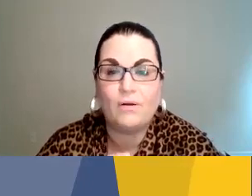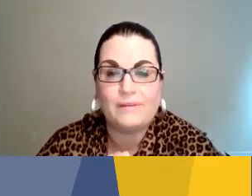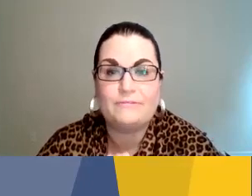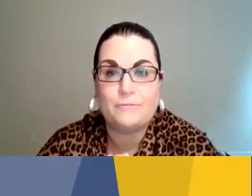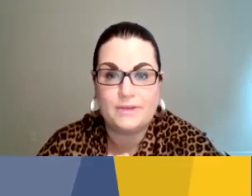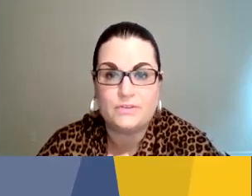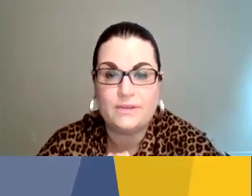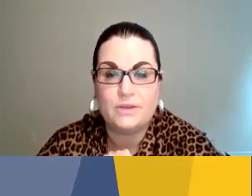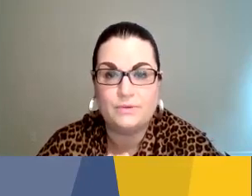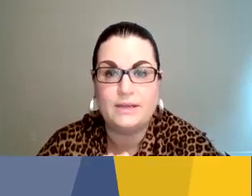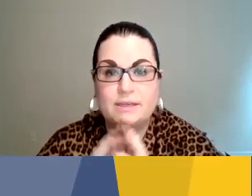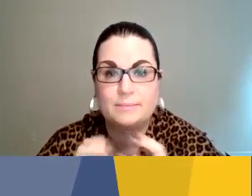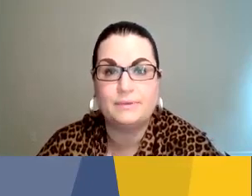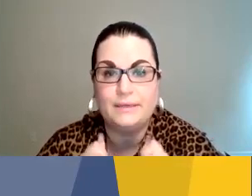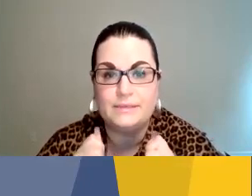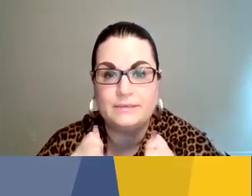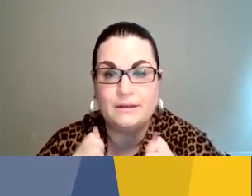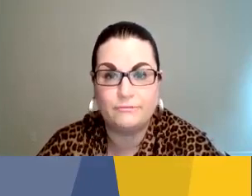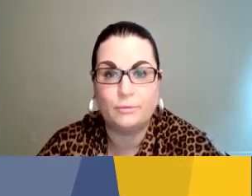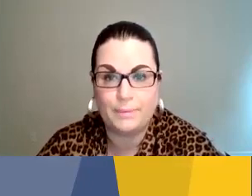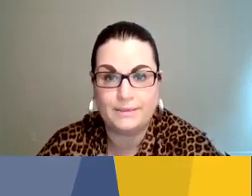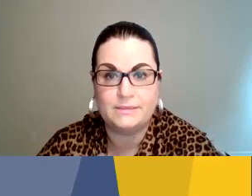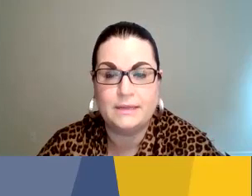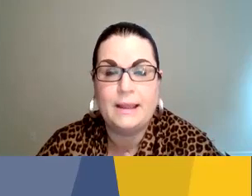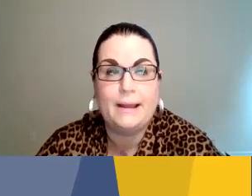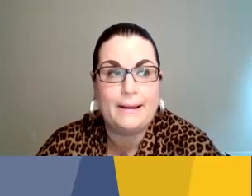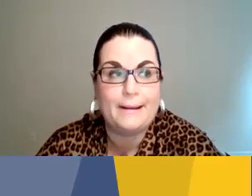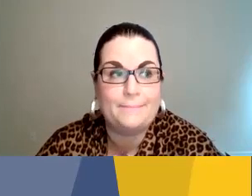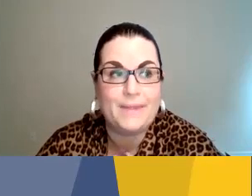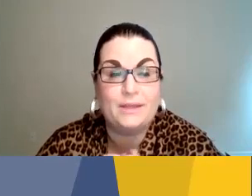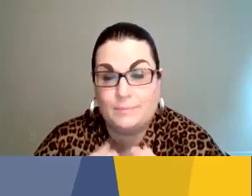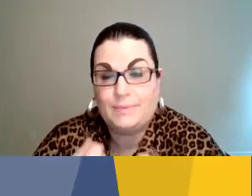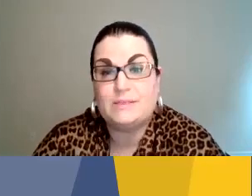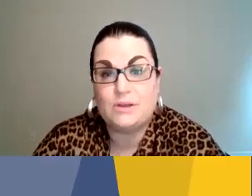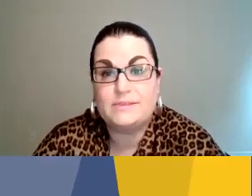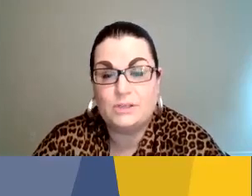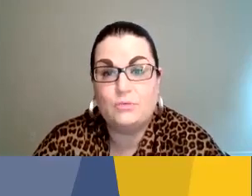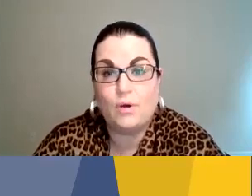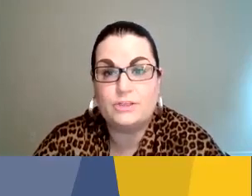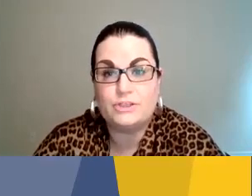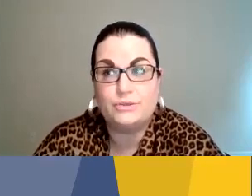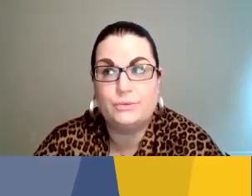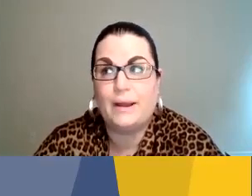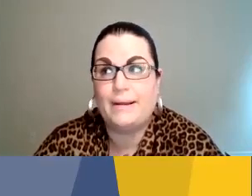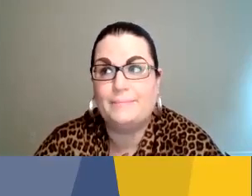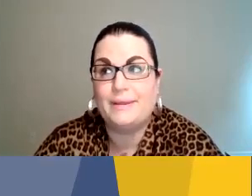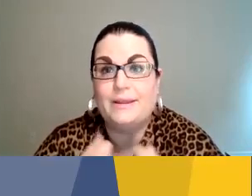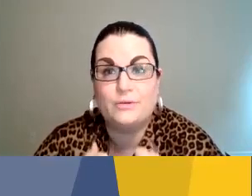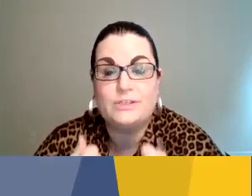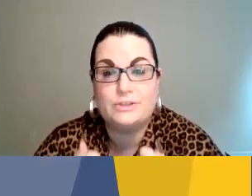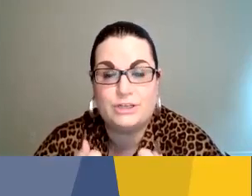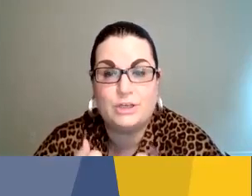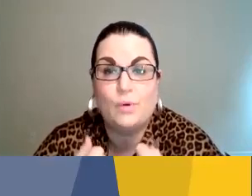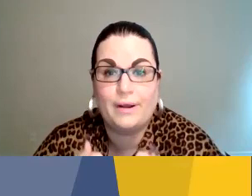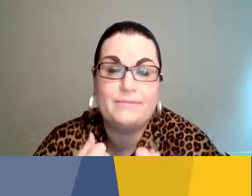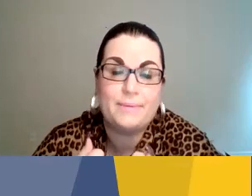have all the information that you need to complete a full bid. And because obviously you want to